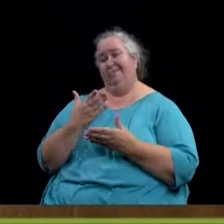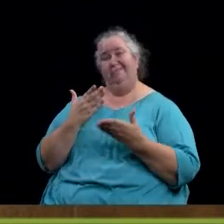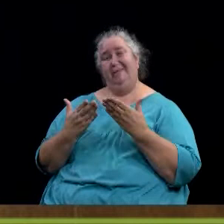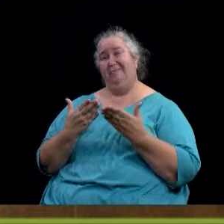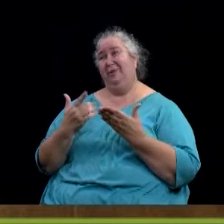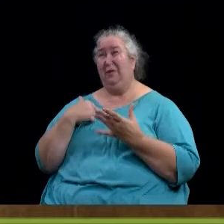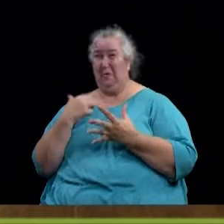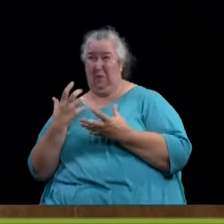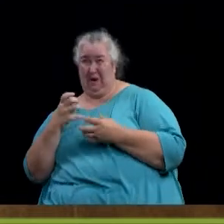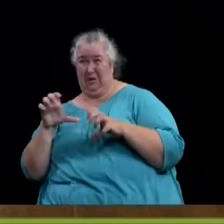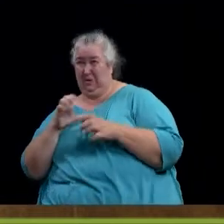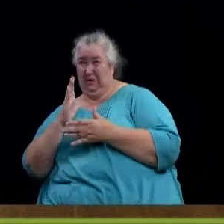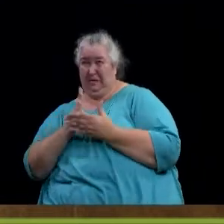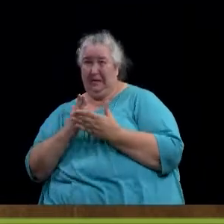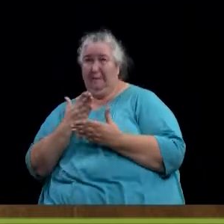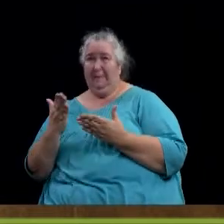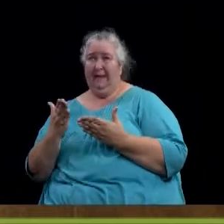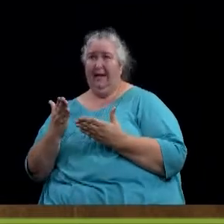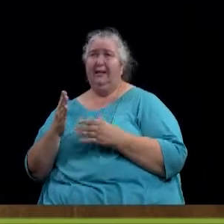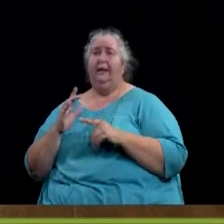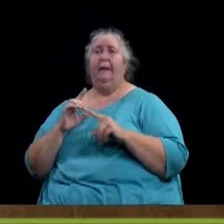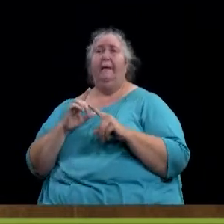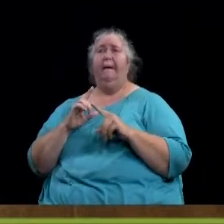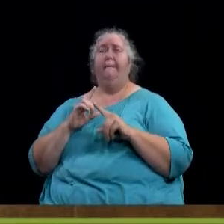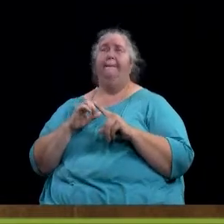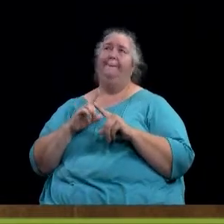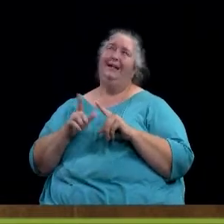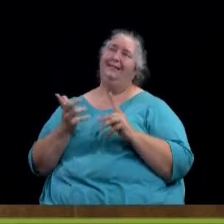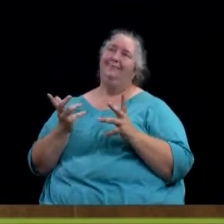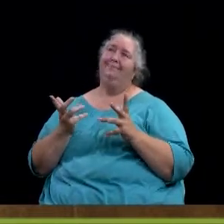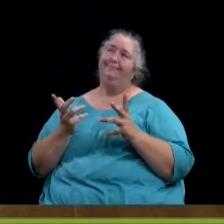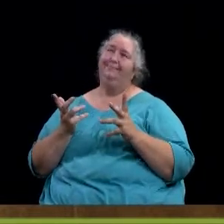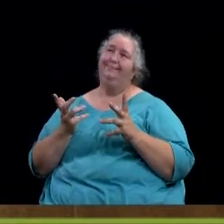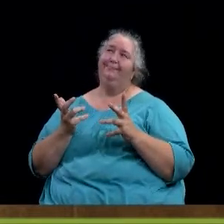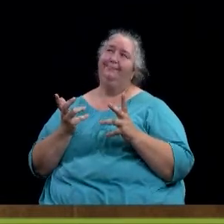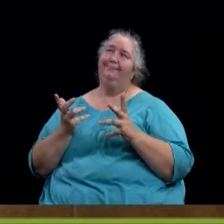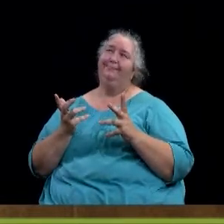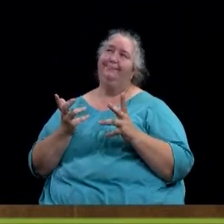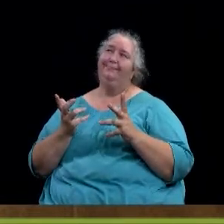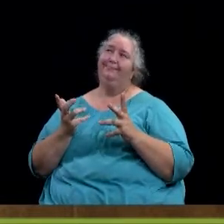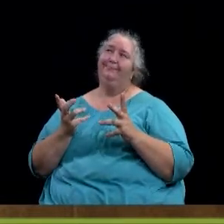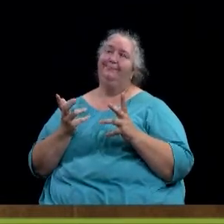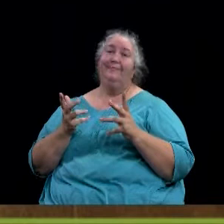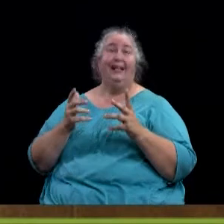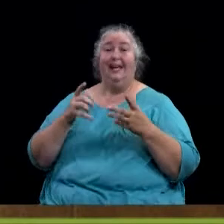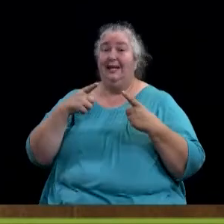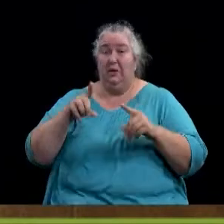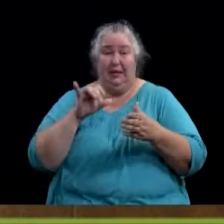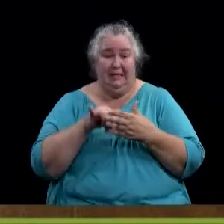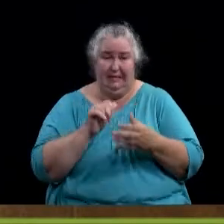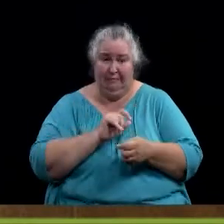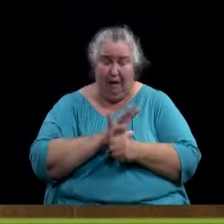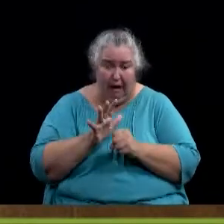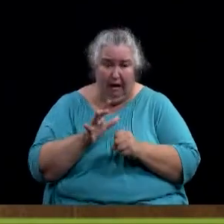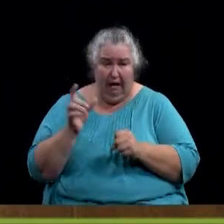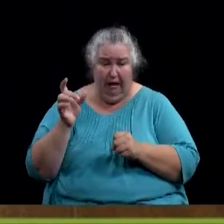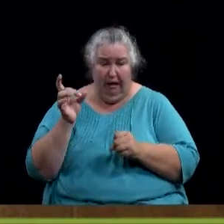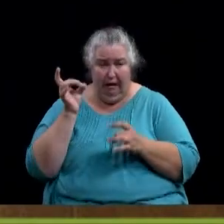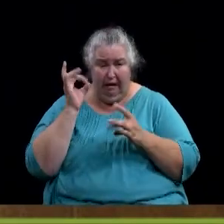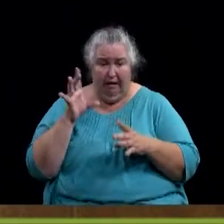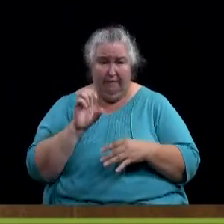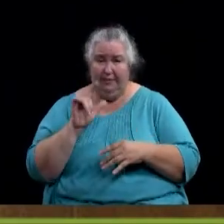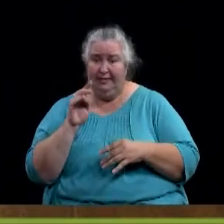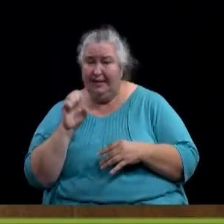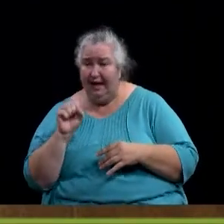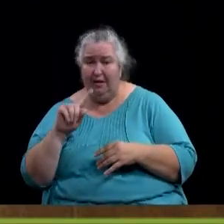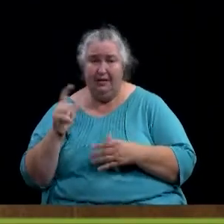the context of, again, this pandemic and possible sales tax revenue deterioration, I think